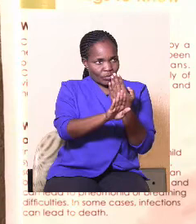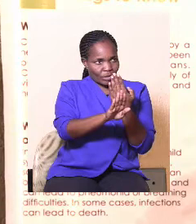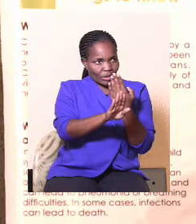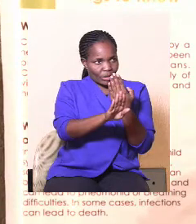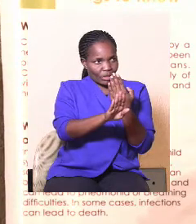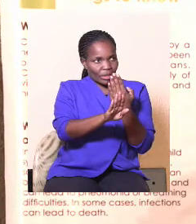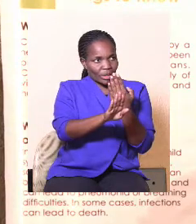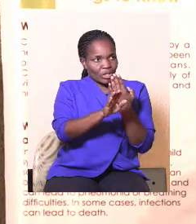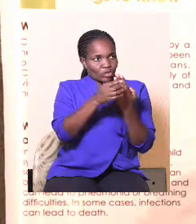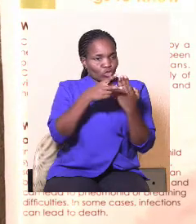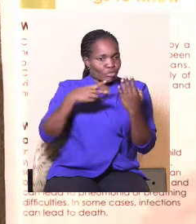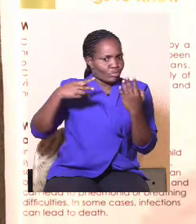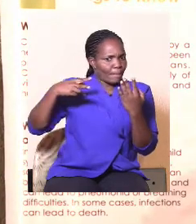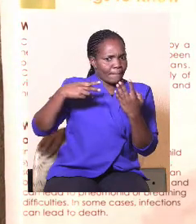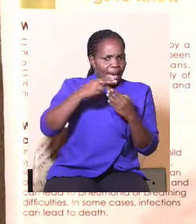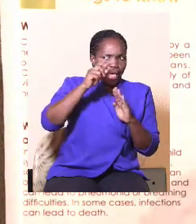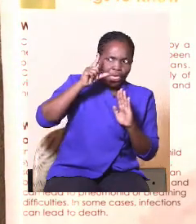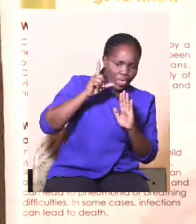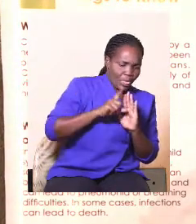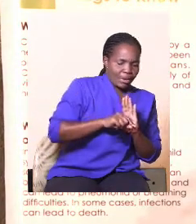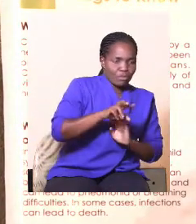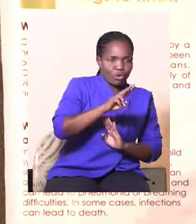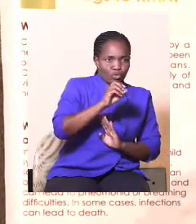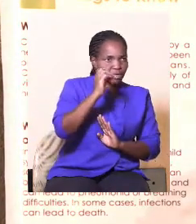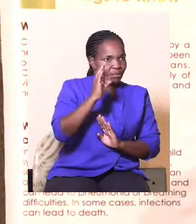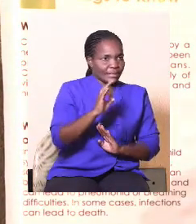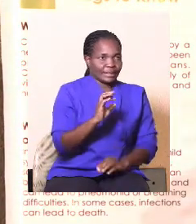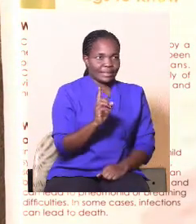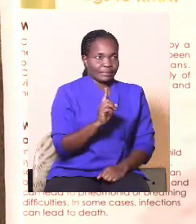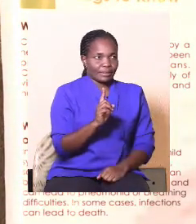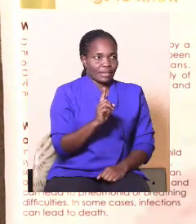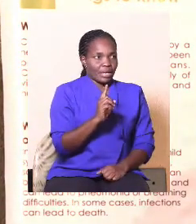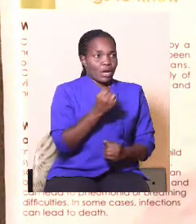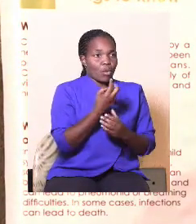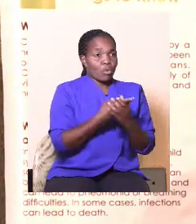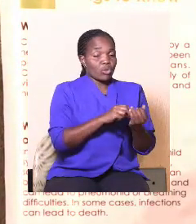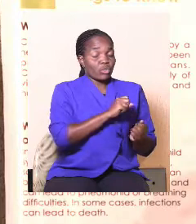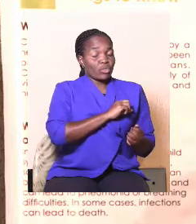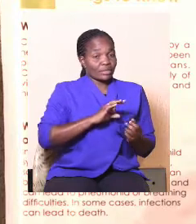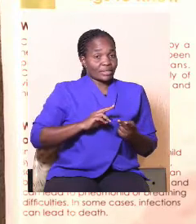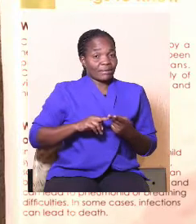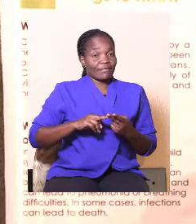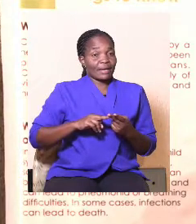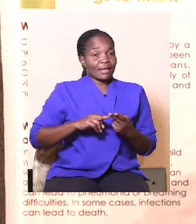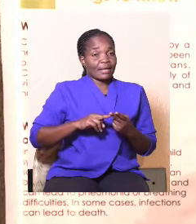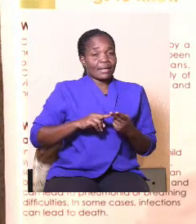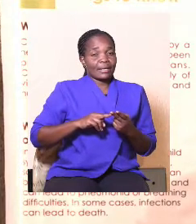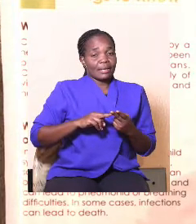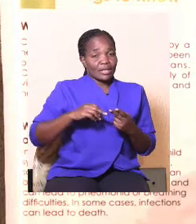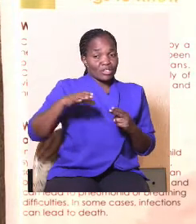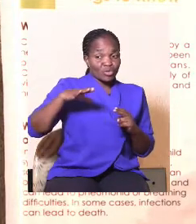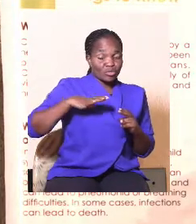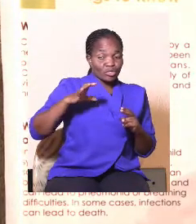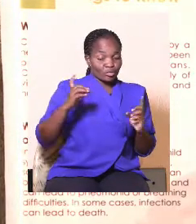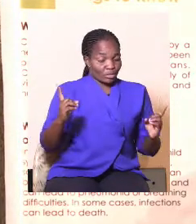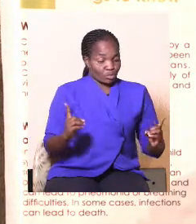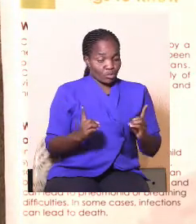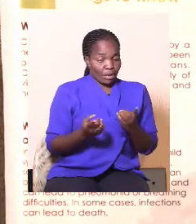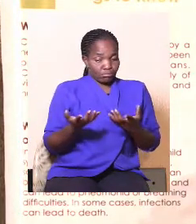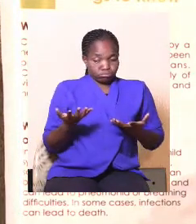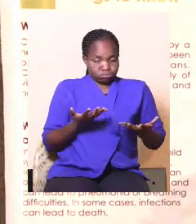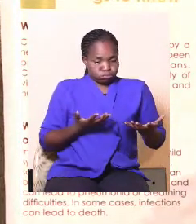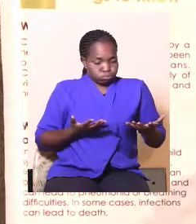haphazardly up to 20%, employers and employees are at liberty to do that. and every employer and employee is at